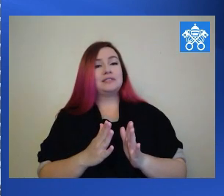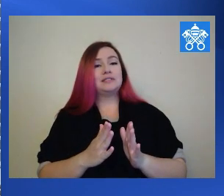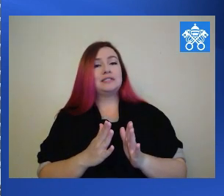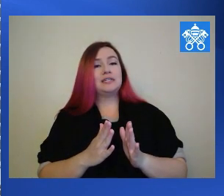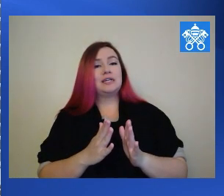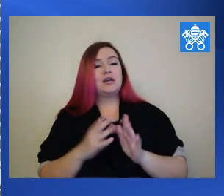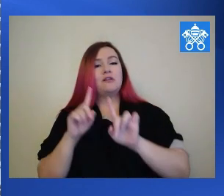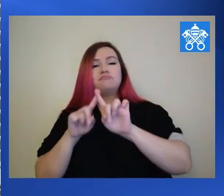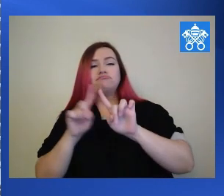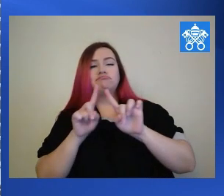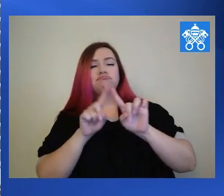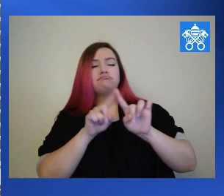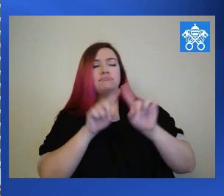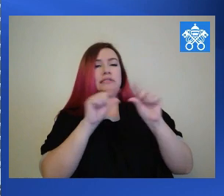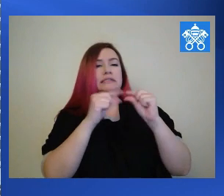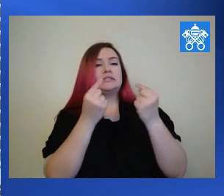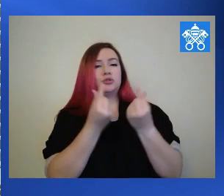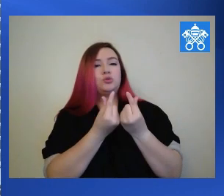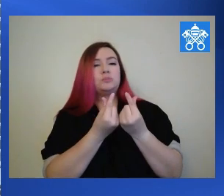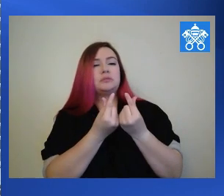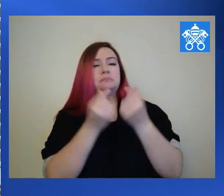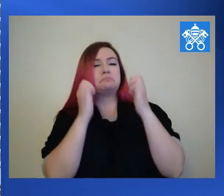of an educative group,